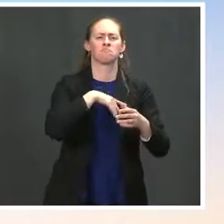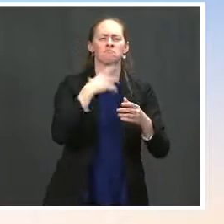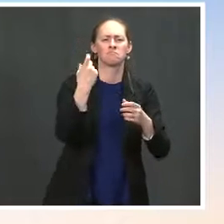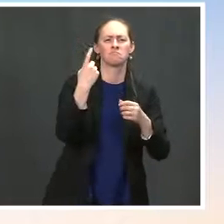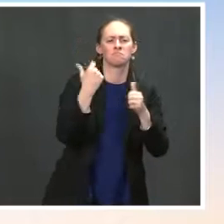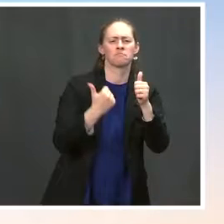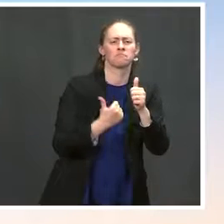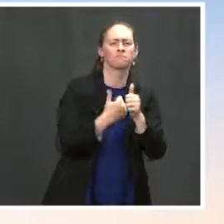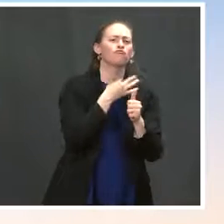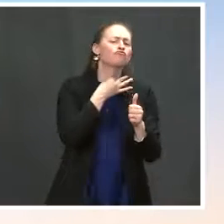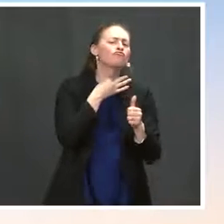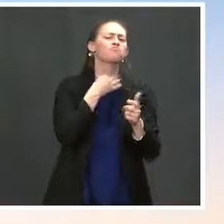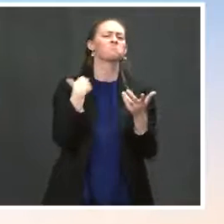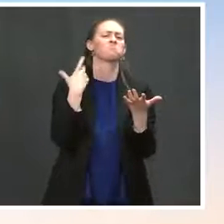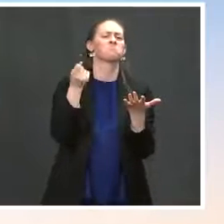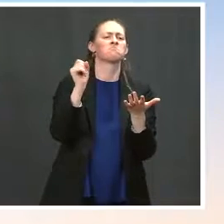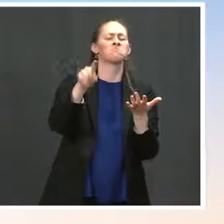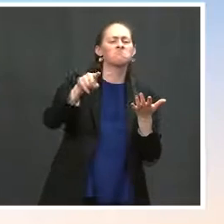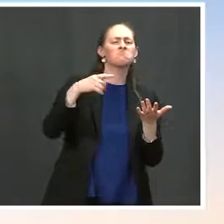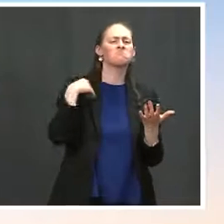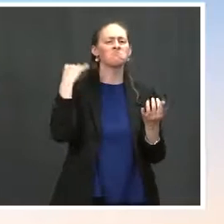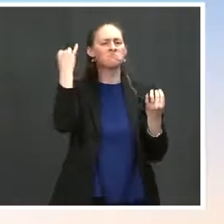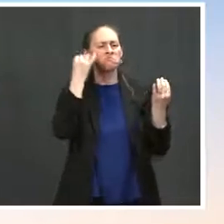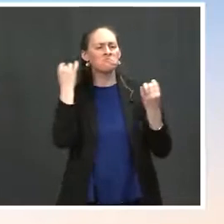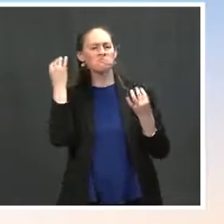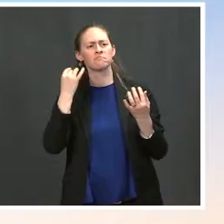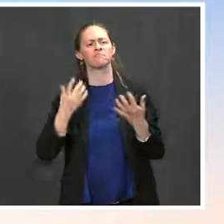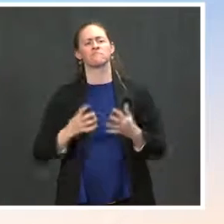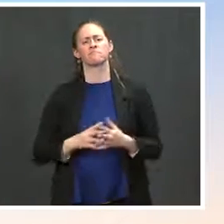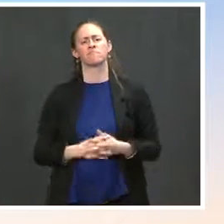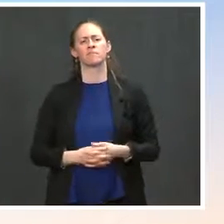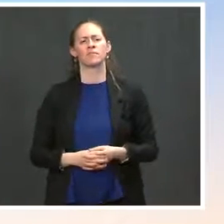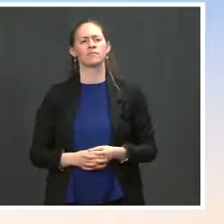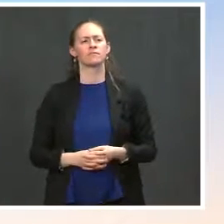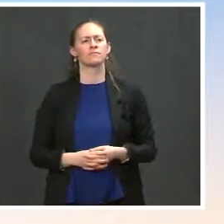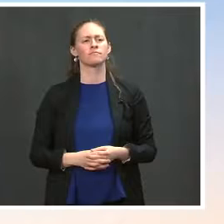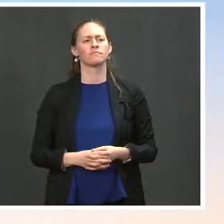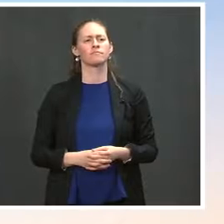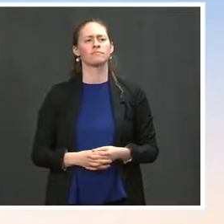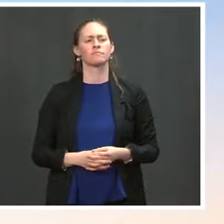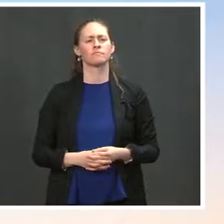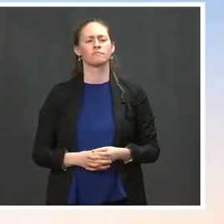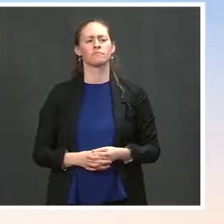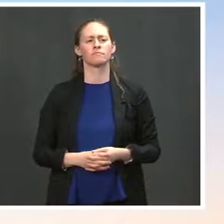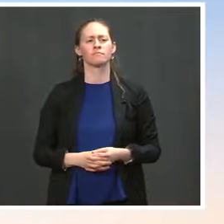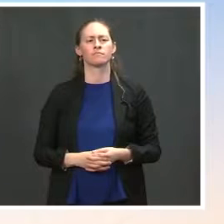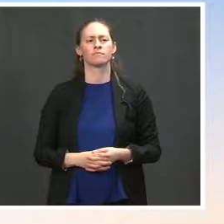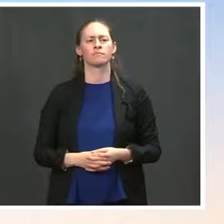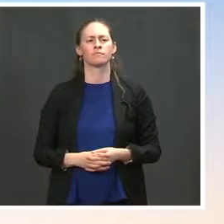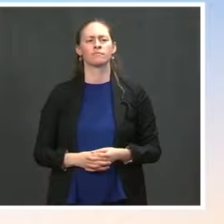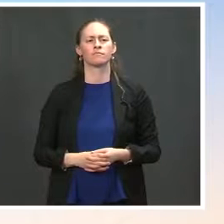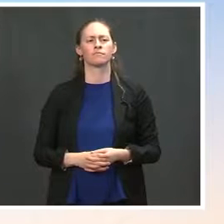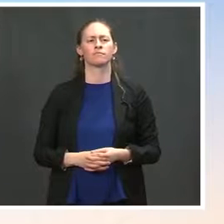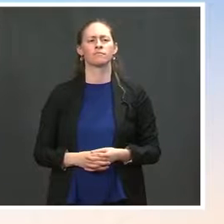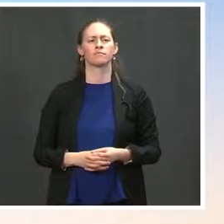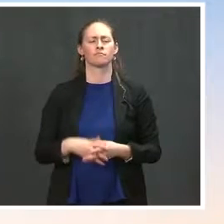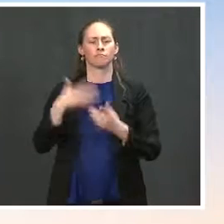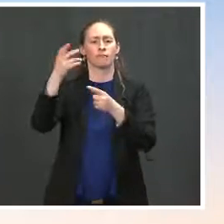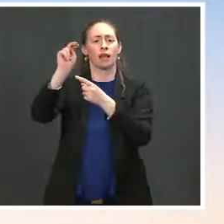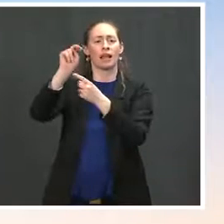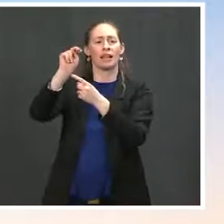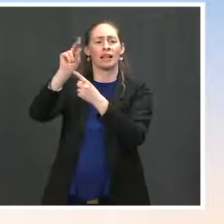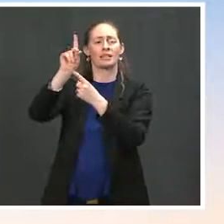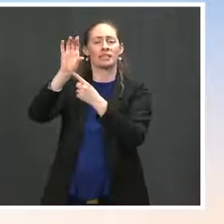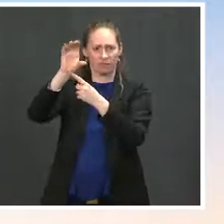some groups that have been really positive about the NDC and the other steps that the administration has taken today, the climate finance